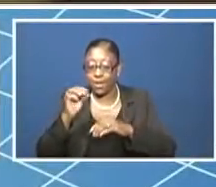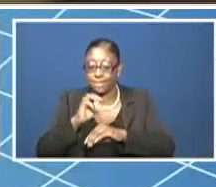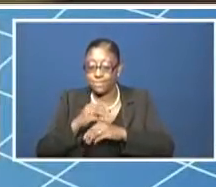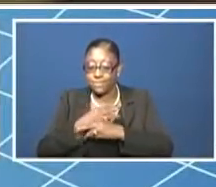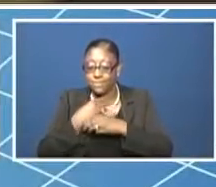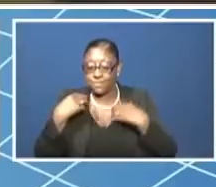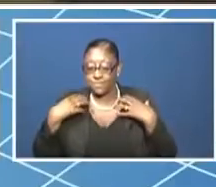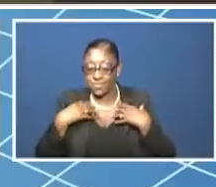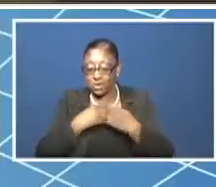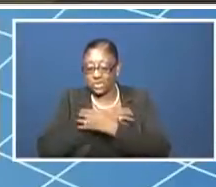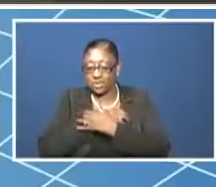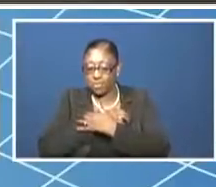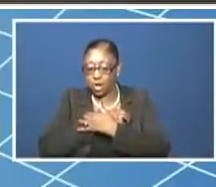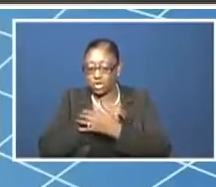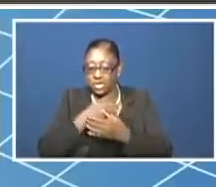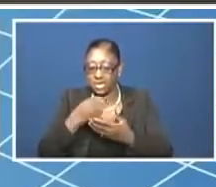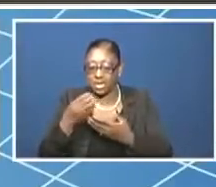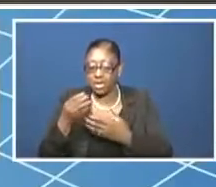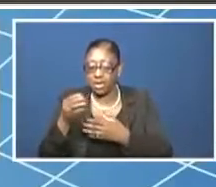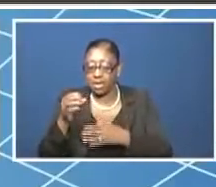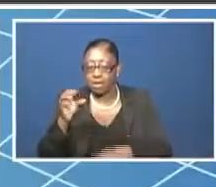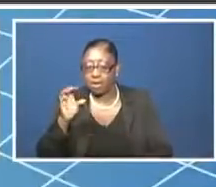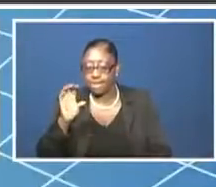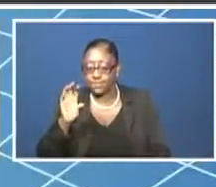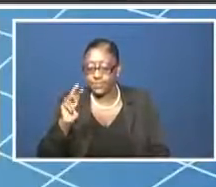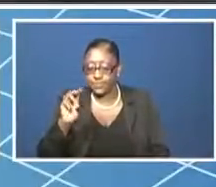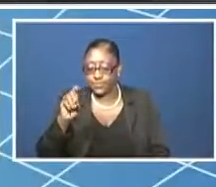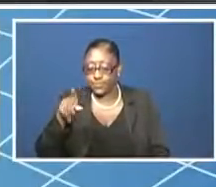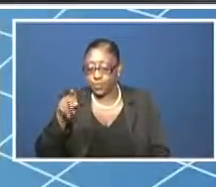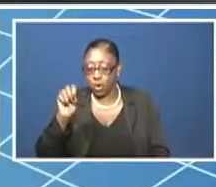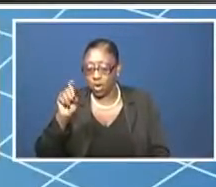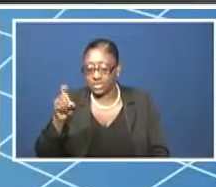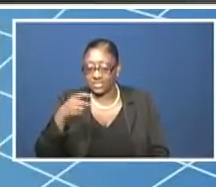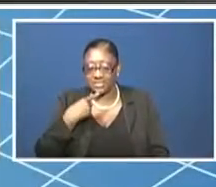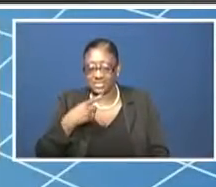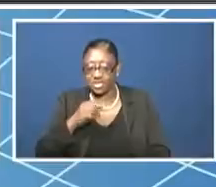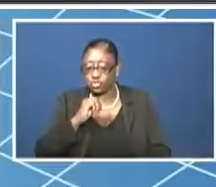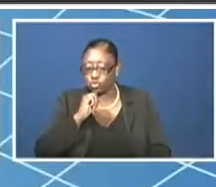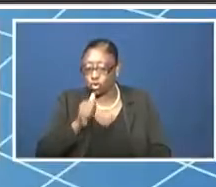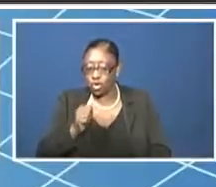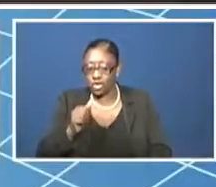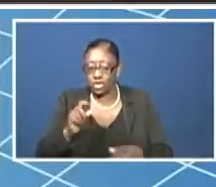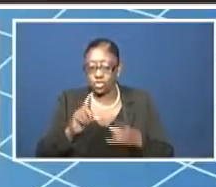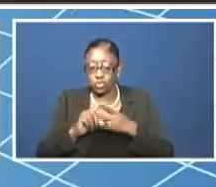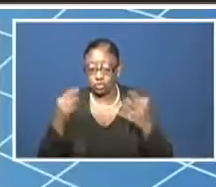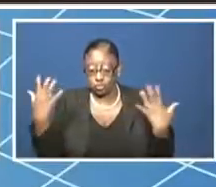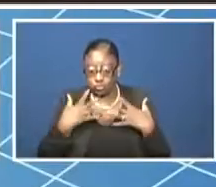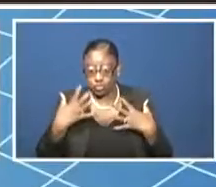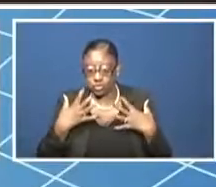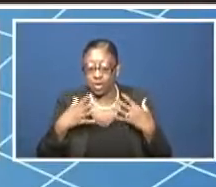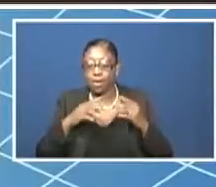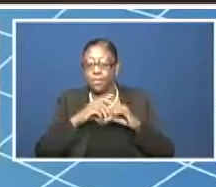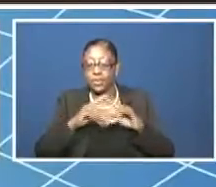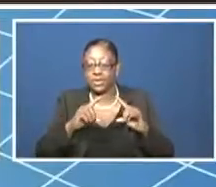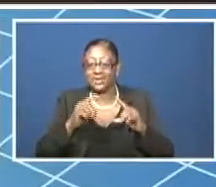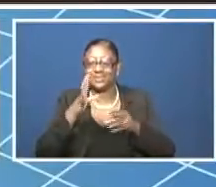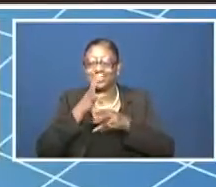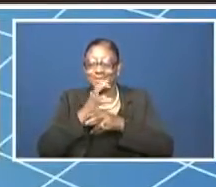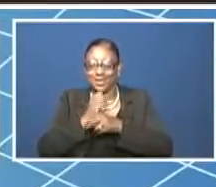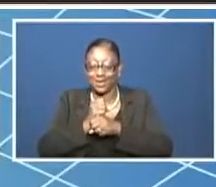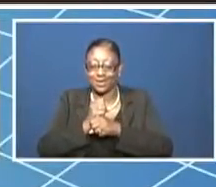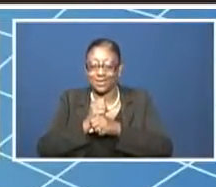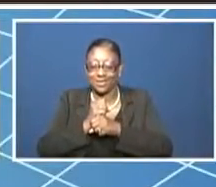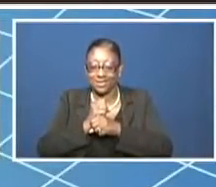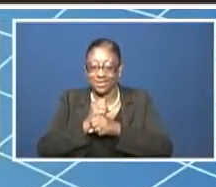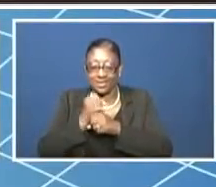monkeypox, Doctors Hospital CEO Dr. Charles Diggers urges Bahamians not to panic, but instead to arm themselves with